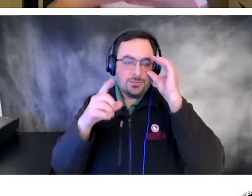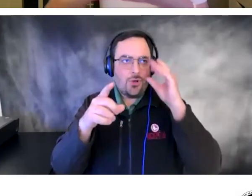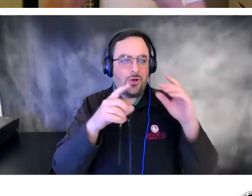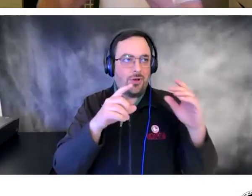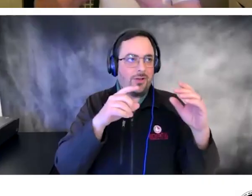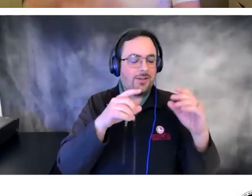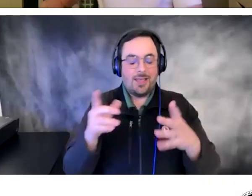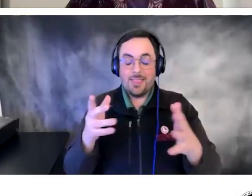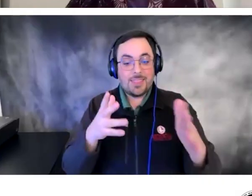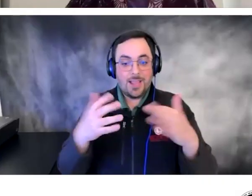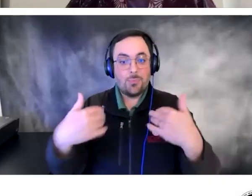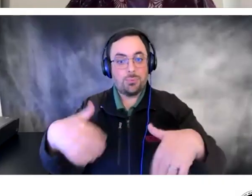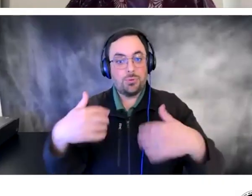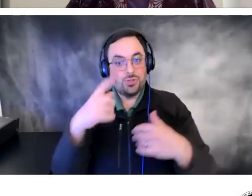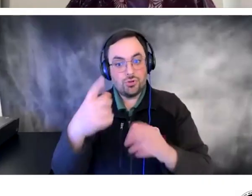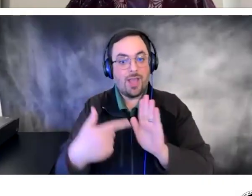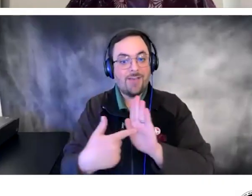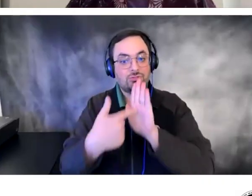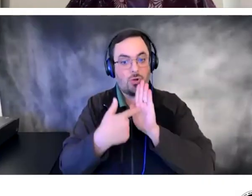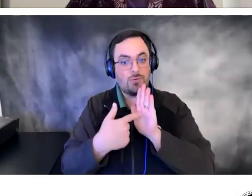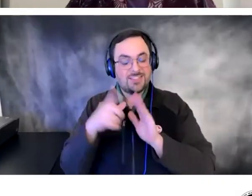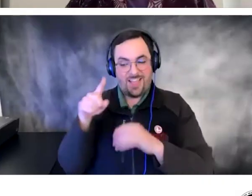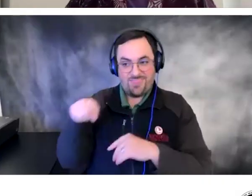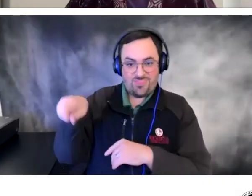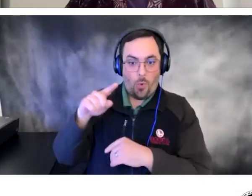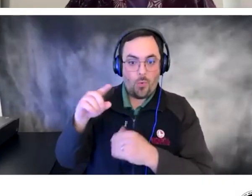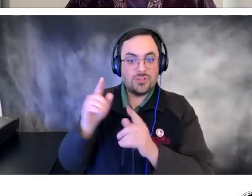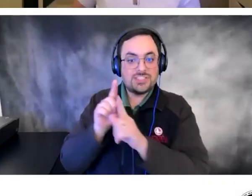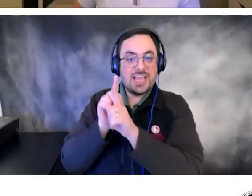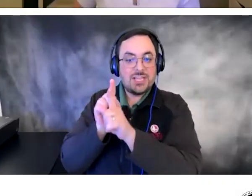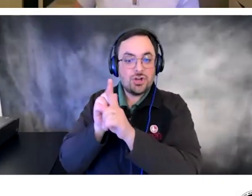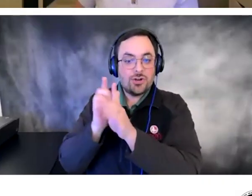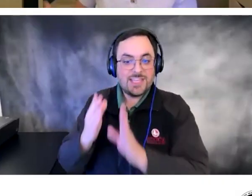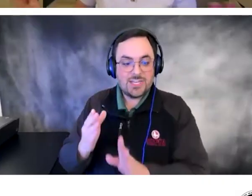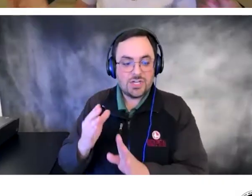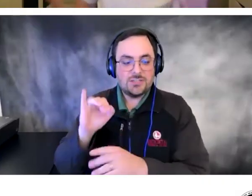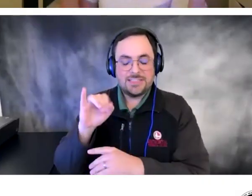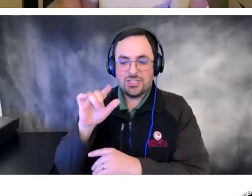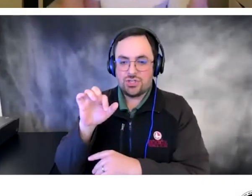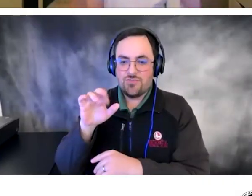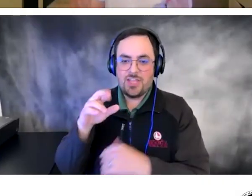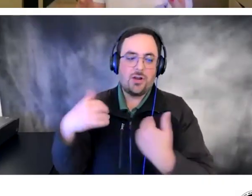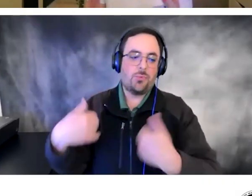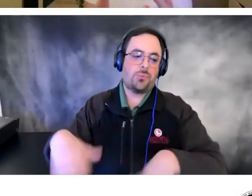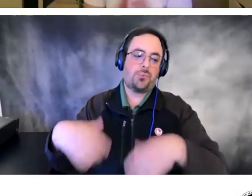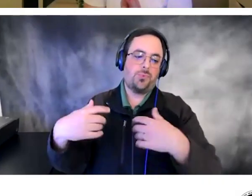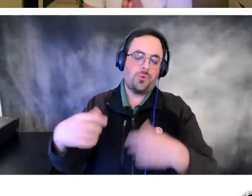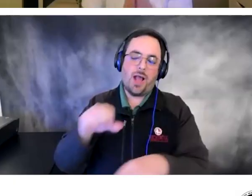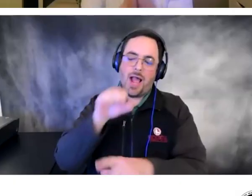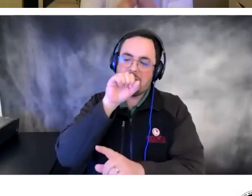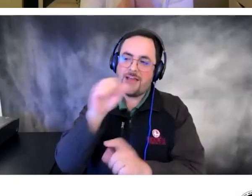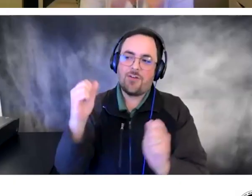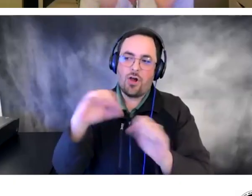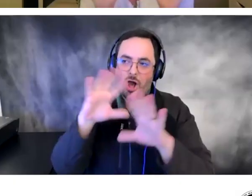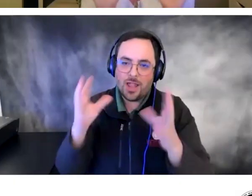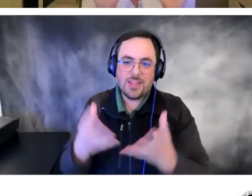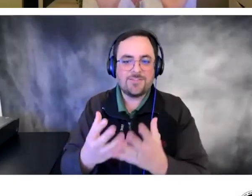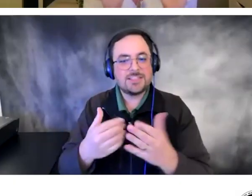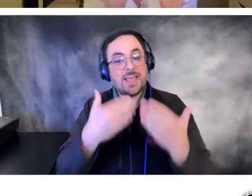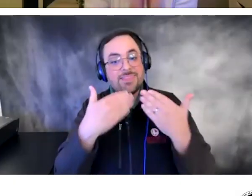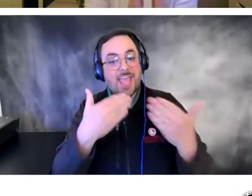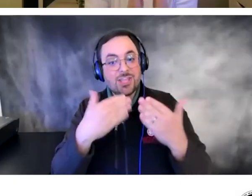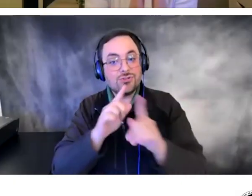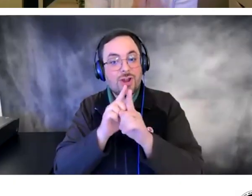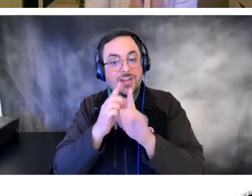they do. Look at what you have shown our interveners that they can also do to support that. I love all of this. So thank you. And thank you to